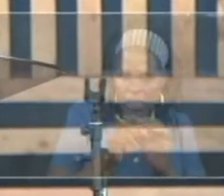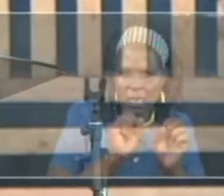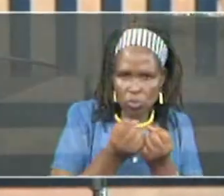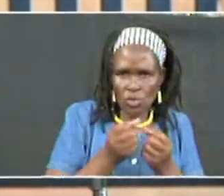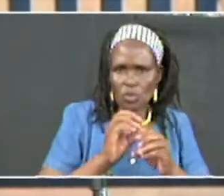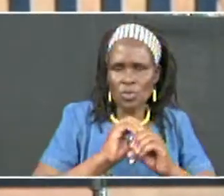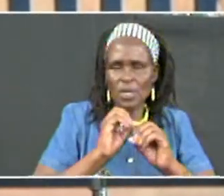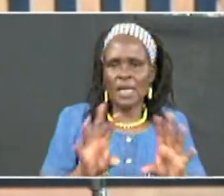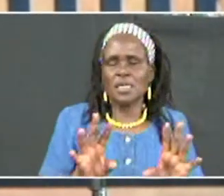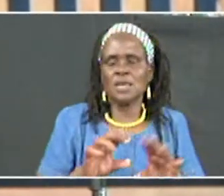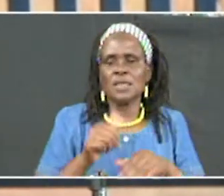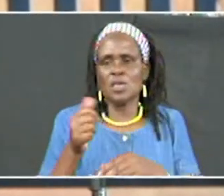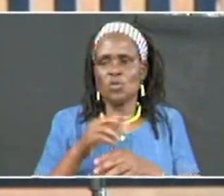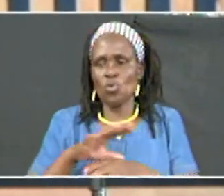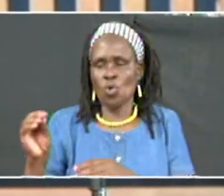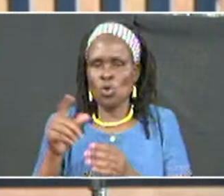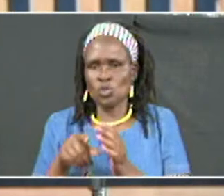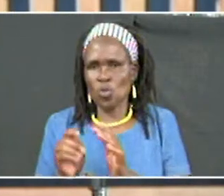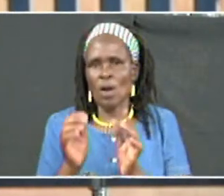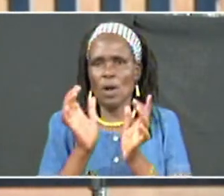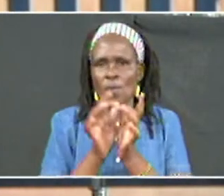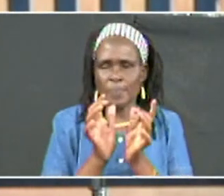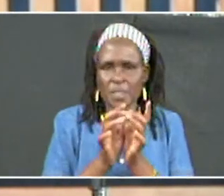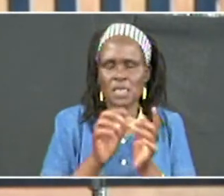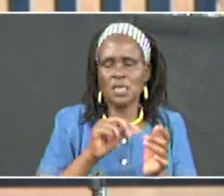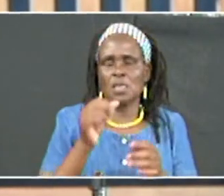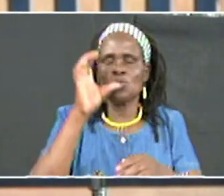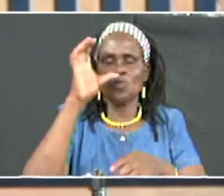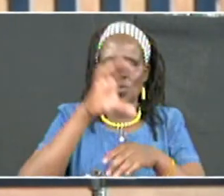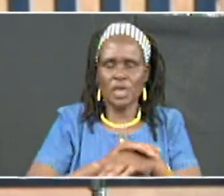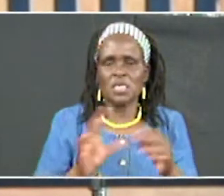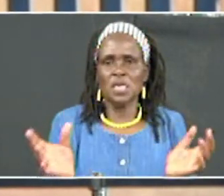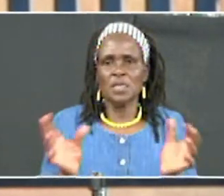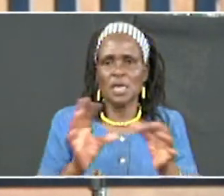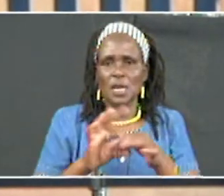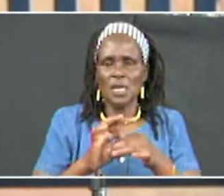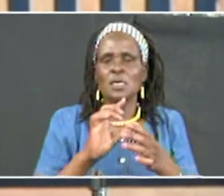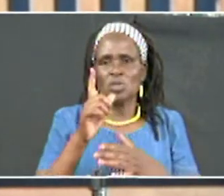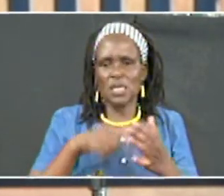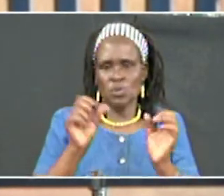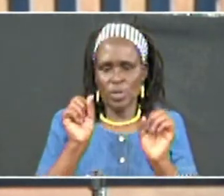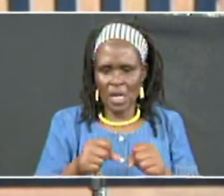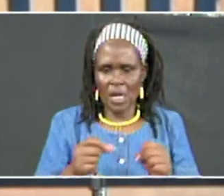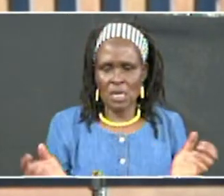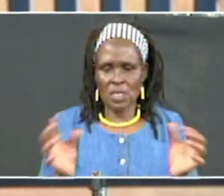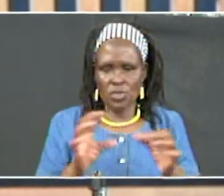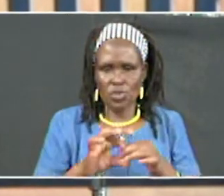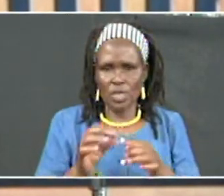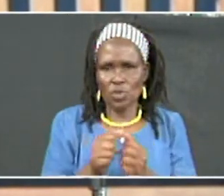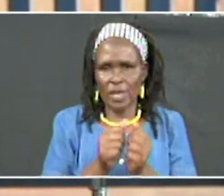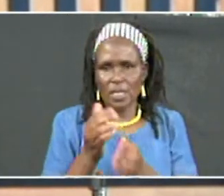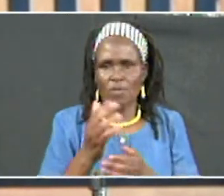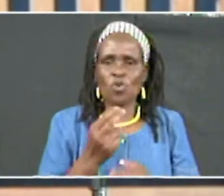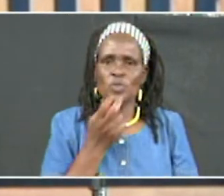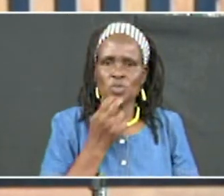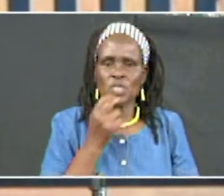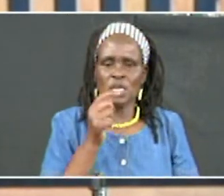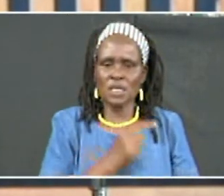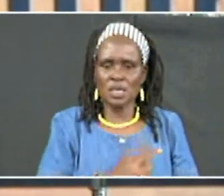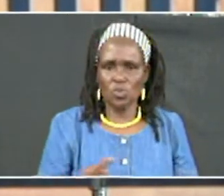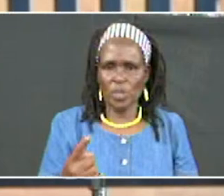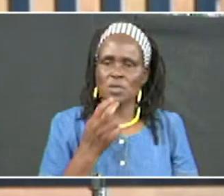go to our website, you will get that link so that we are able to join together from Tuesday. And this week it will be